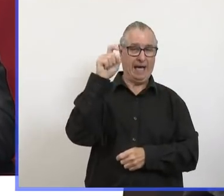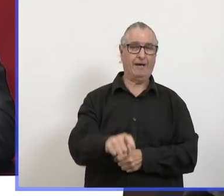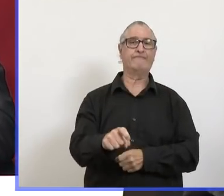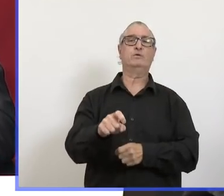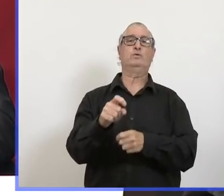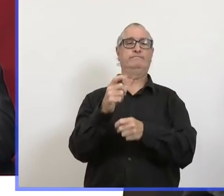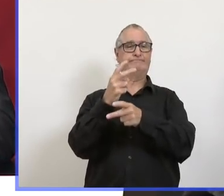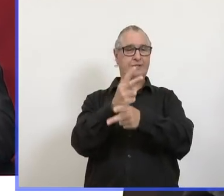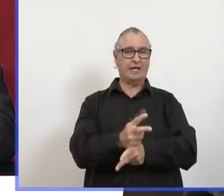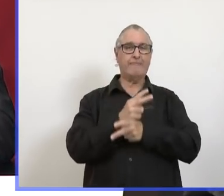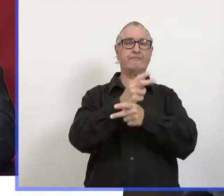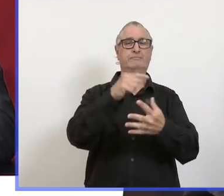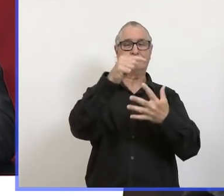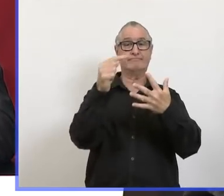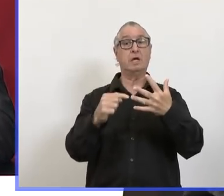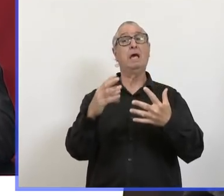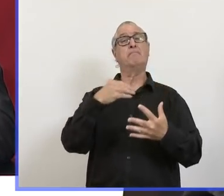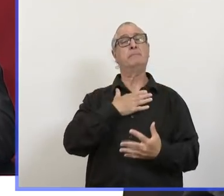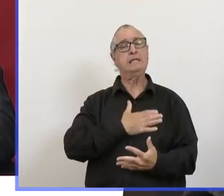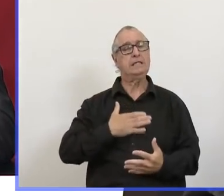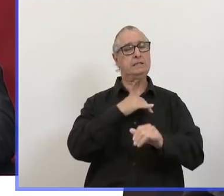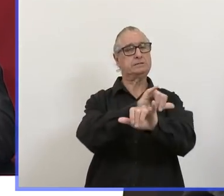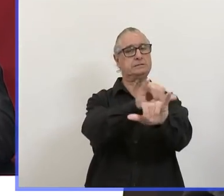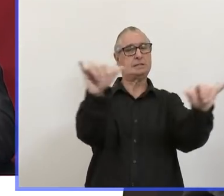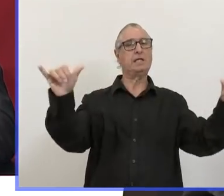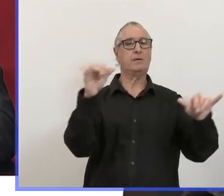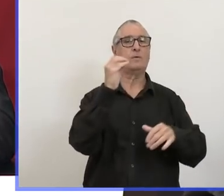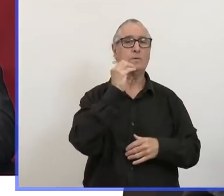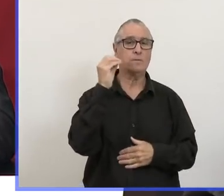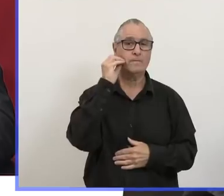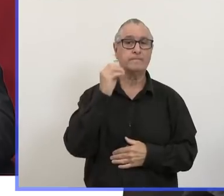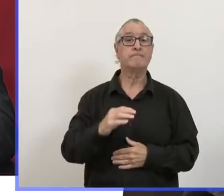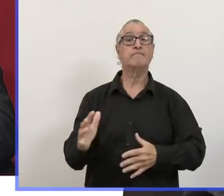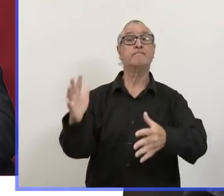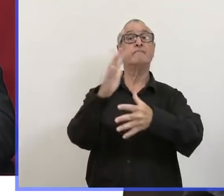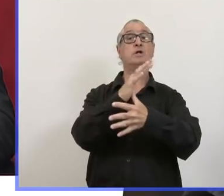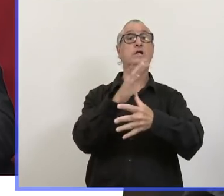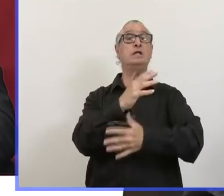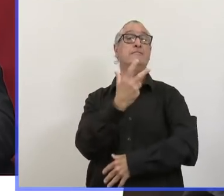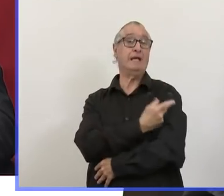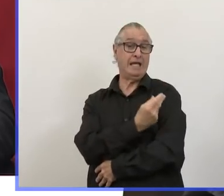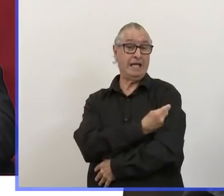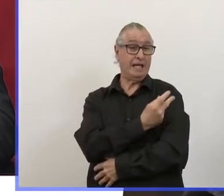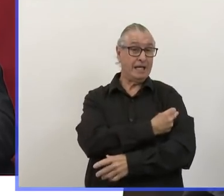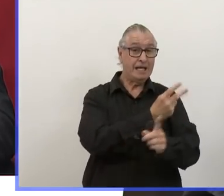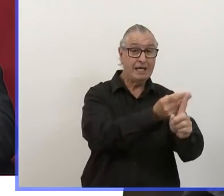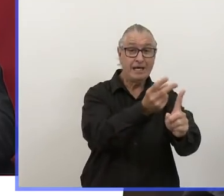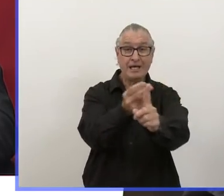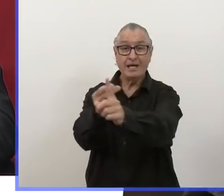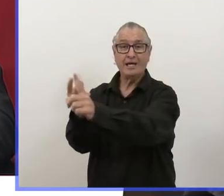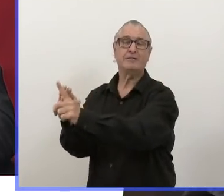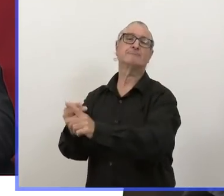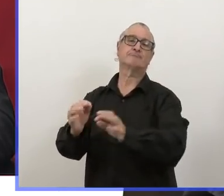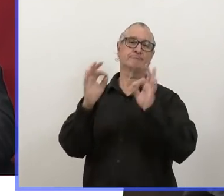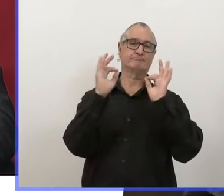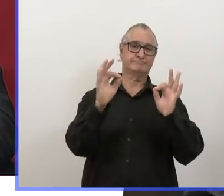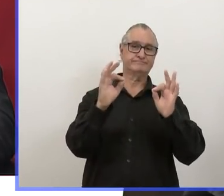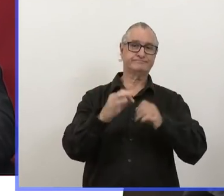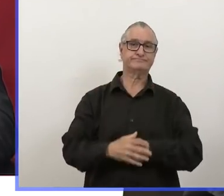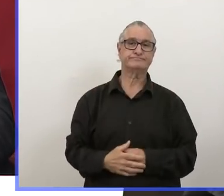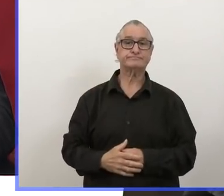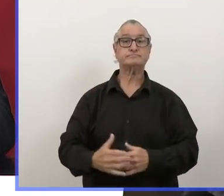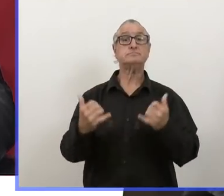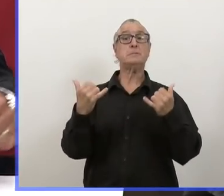age of 12 is eligible for vaccine, and if you got your first vaccination before April 25, you can now book your